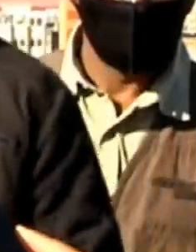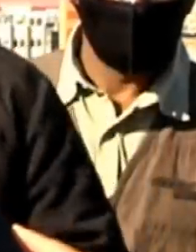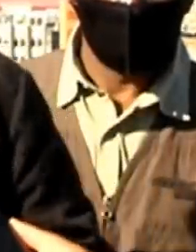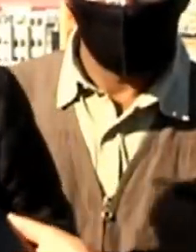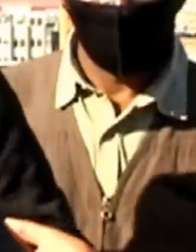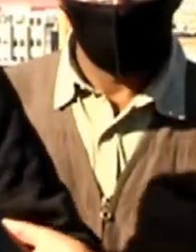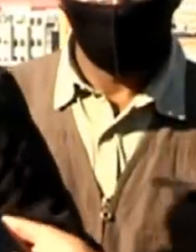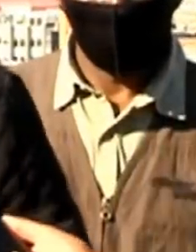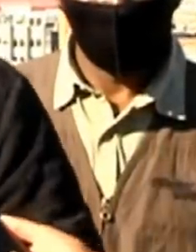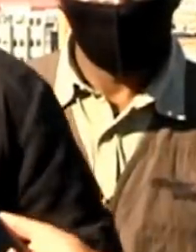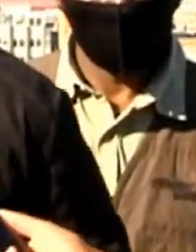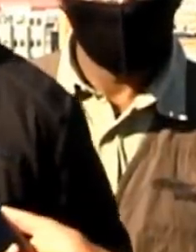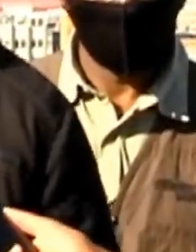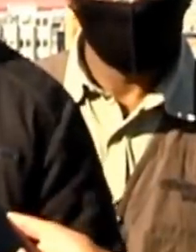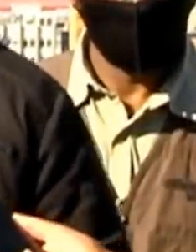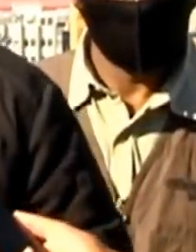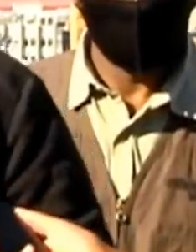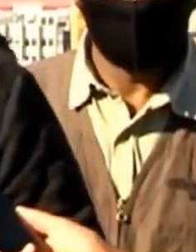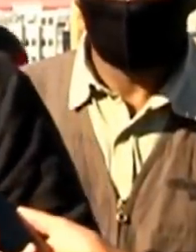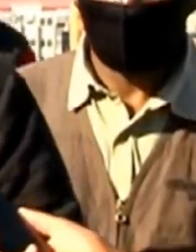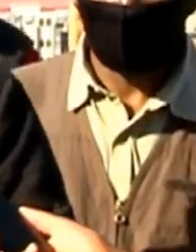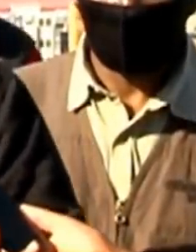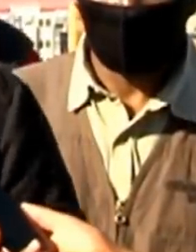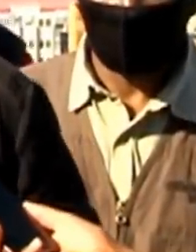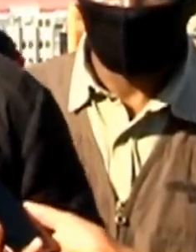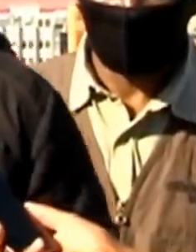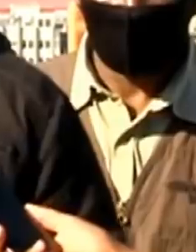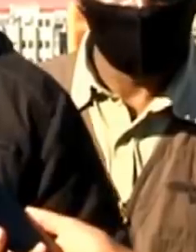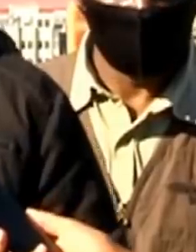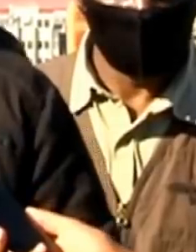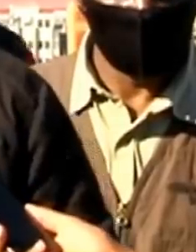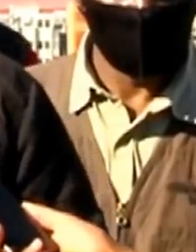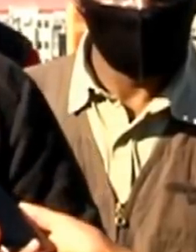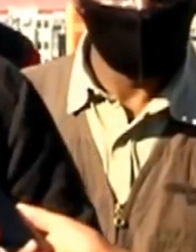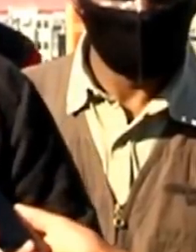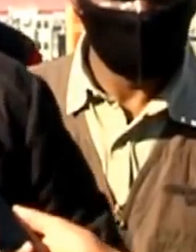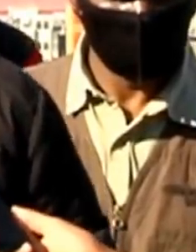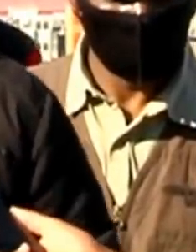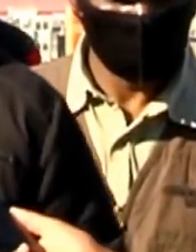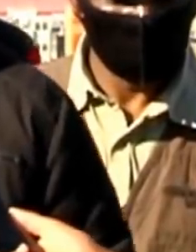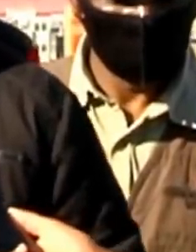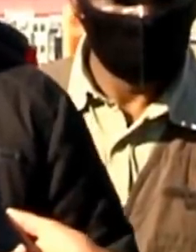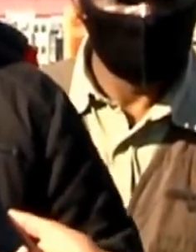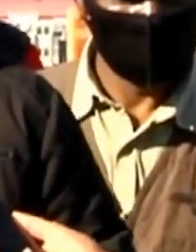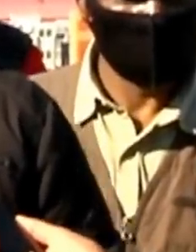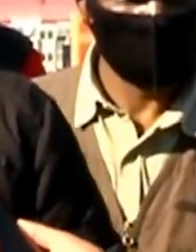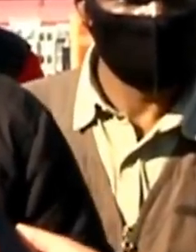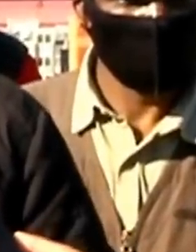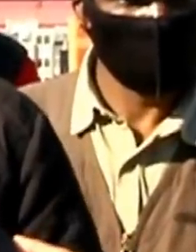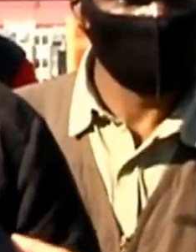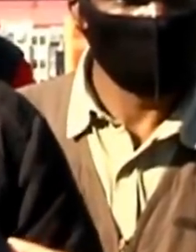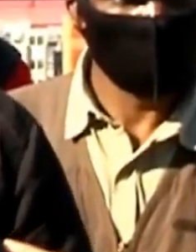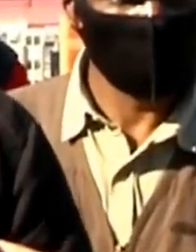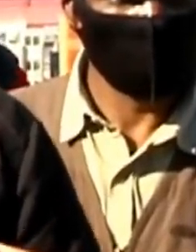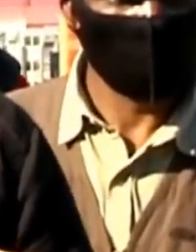you keep on throwing punches. You will never know which punch will drop your, will make you achieve or win the struggle. So it's one